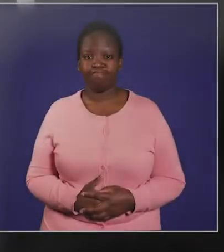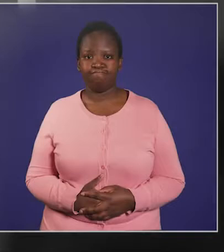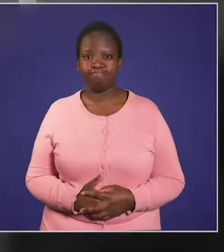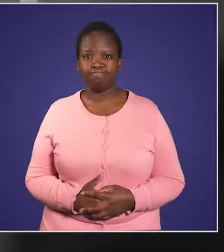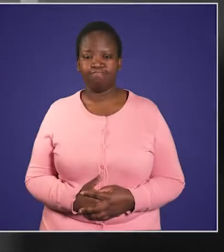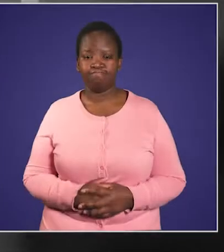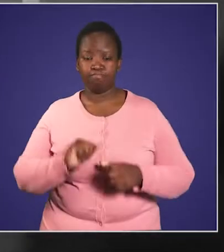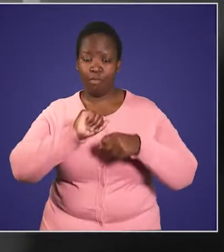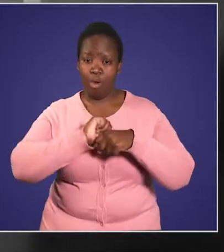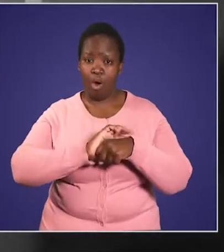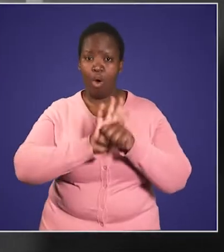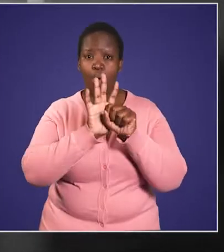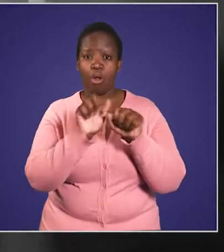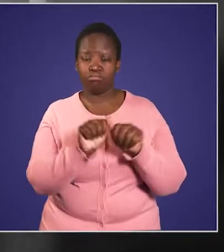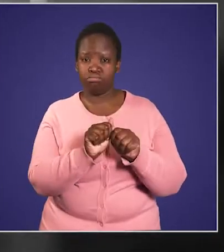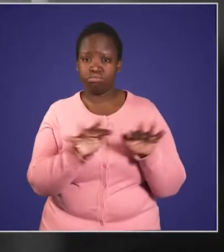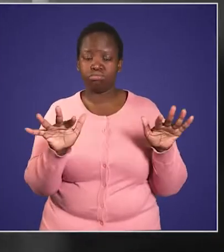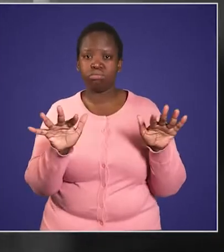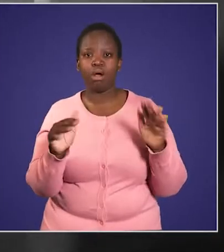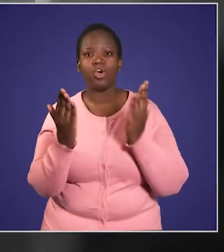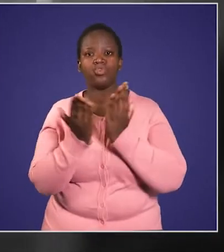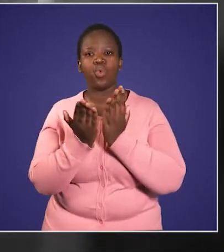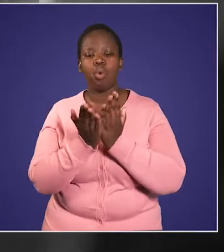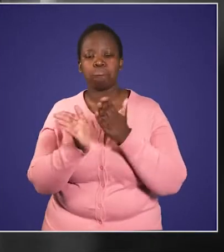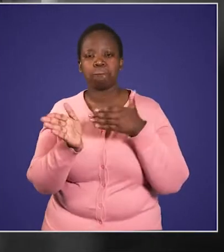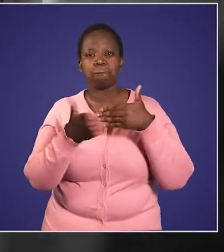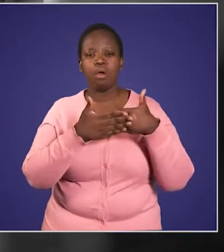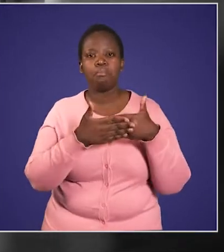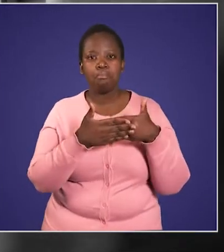When COVID came and we closed the school,